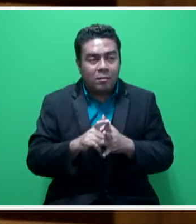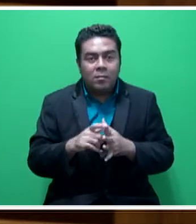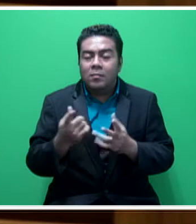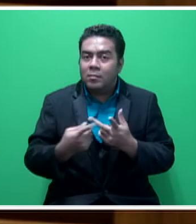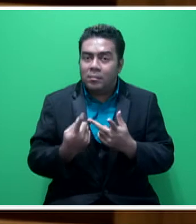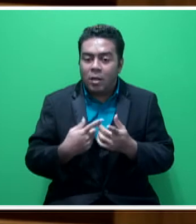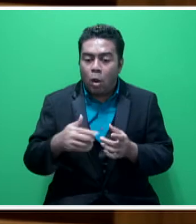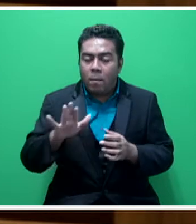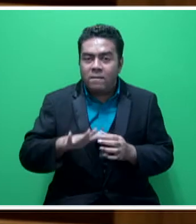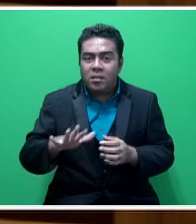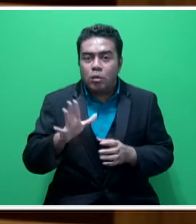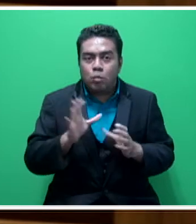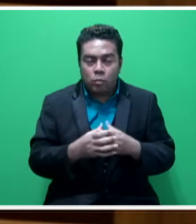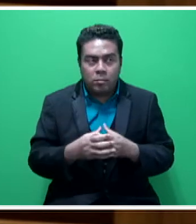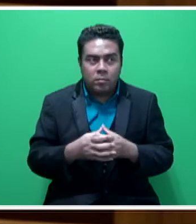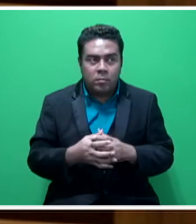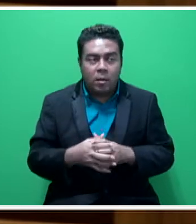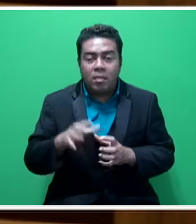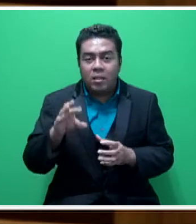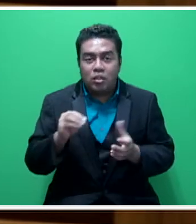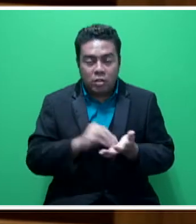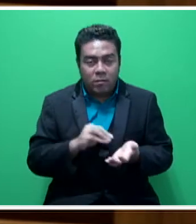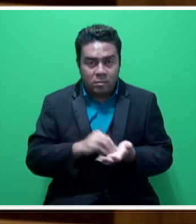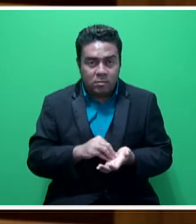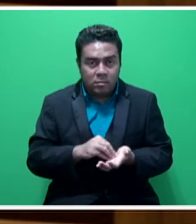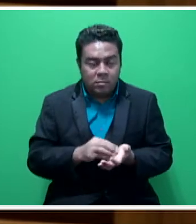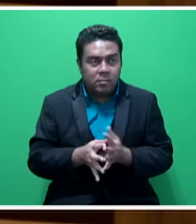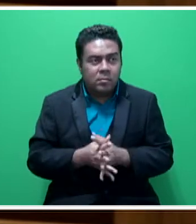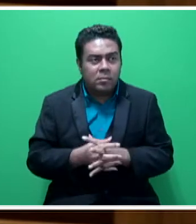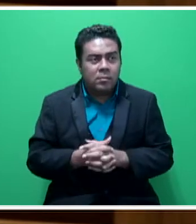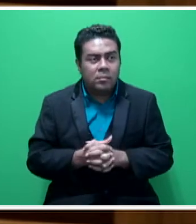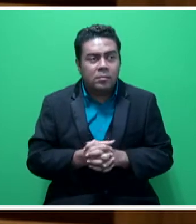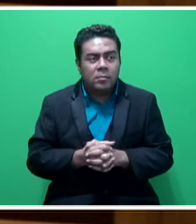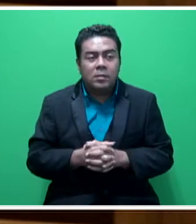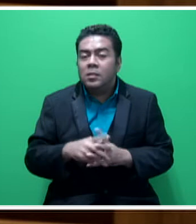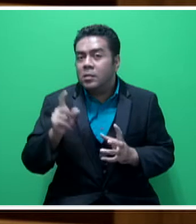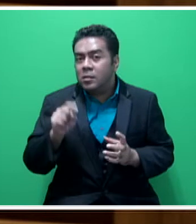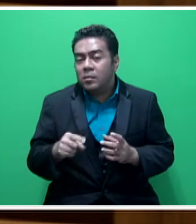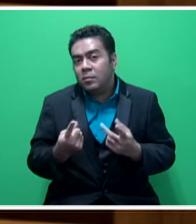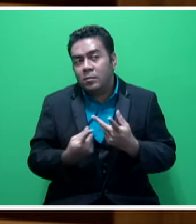Sir, I reiterate that the services to these